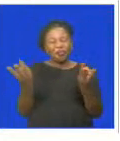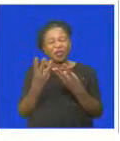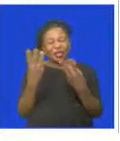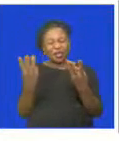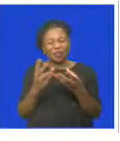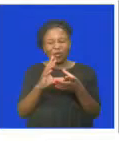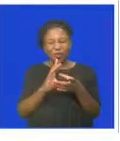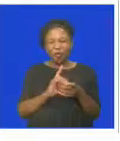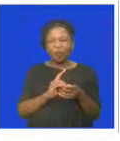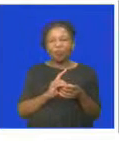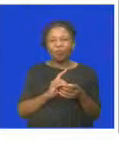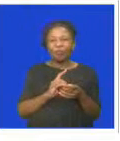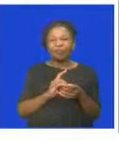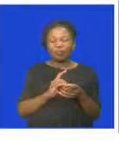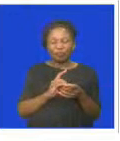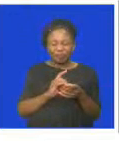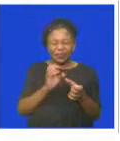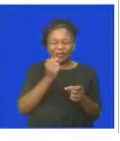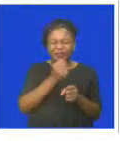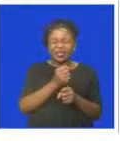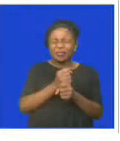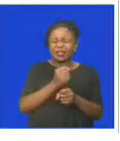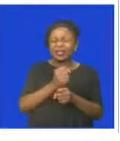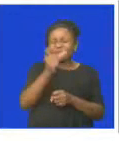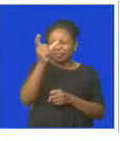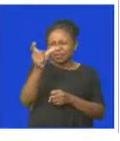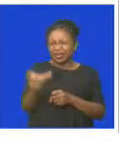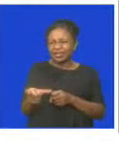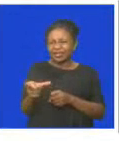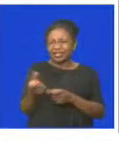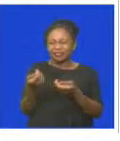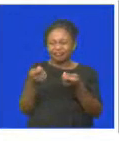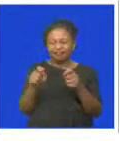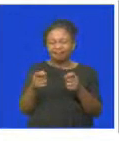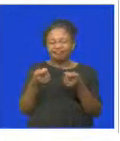role of a broadcaster is to inform,